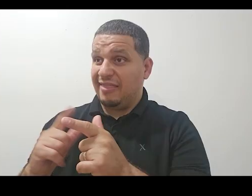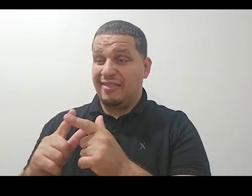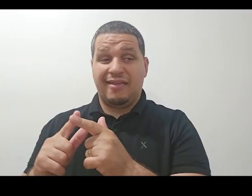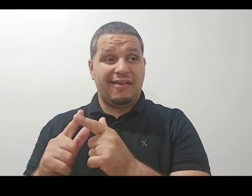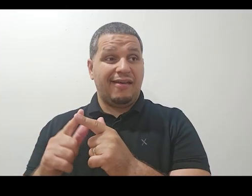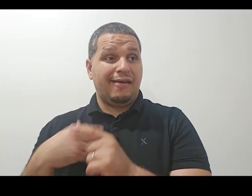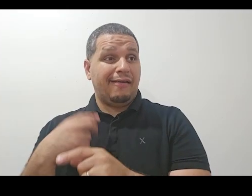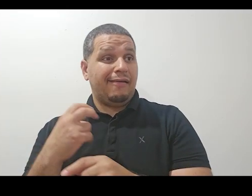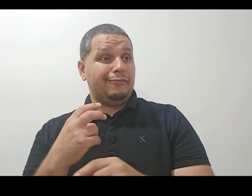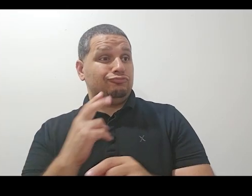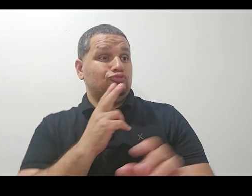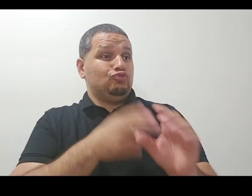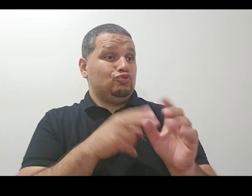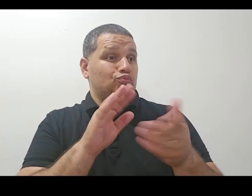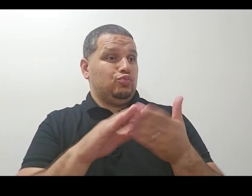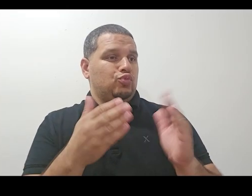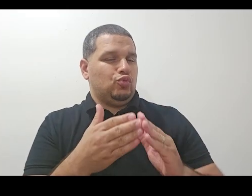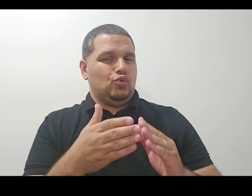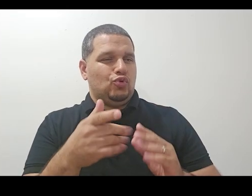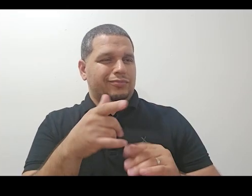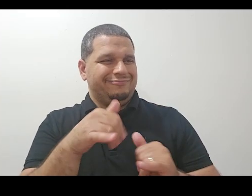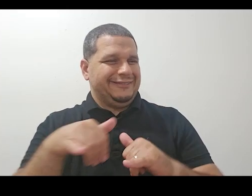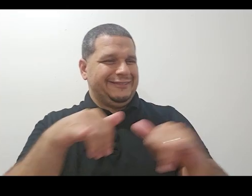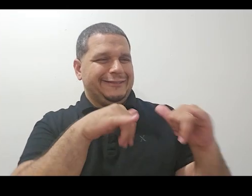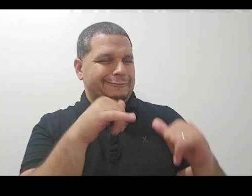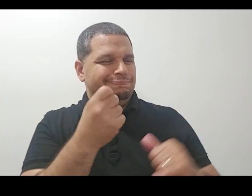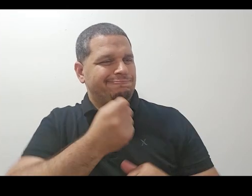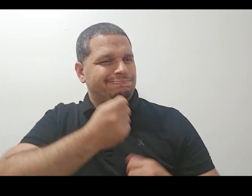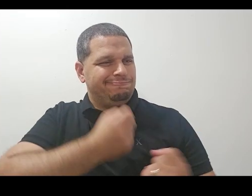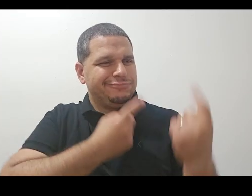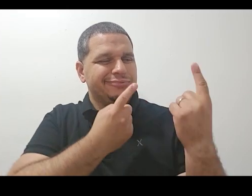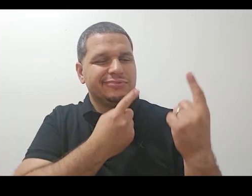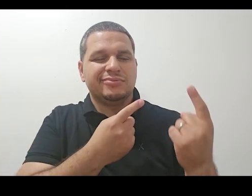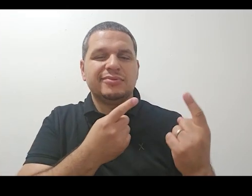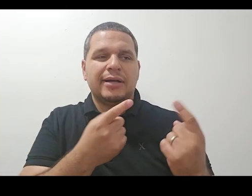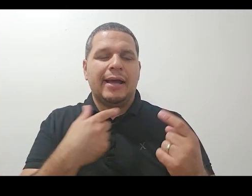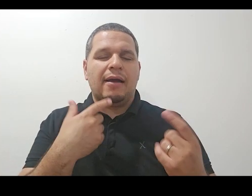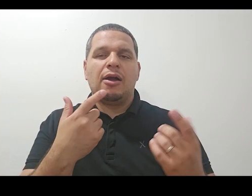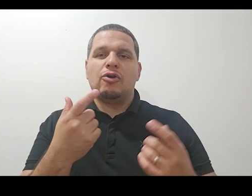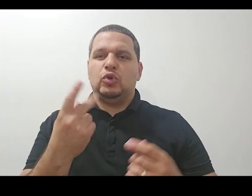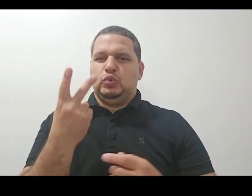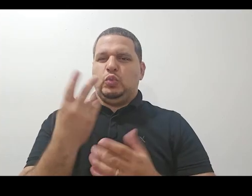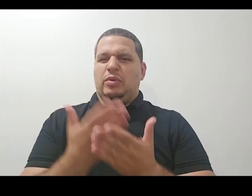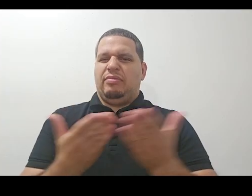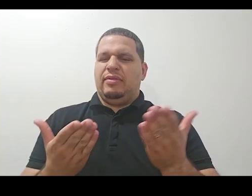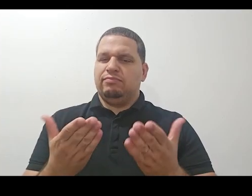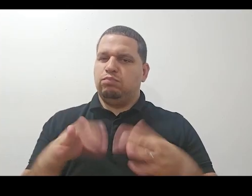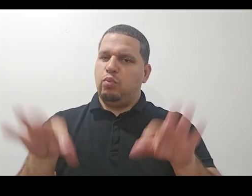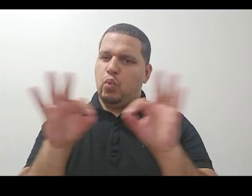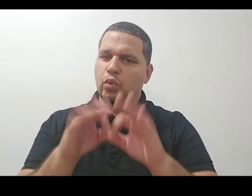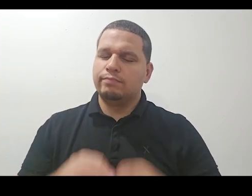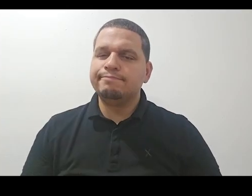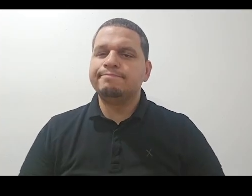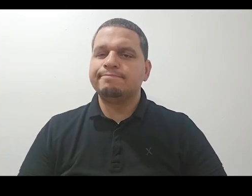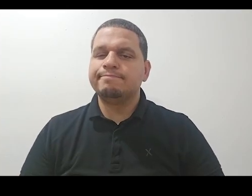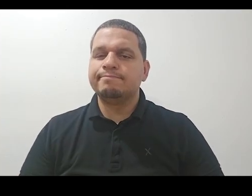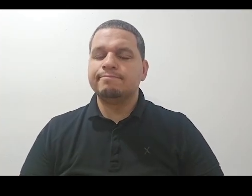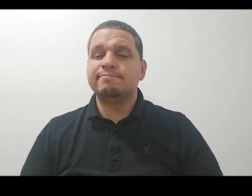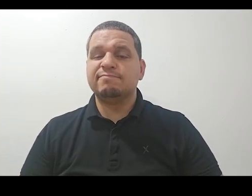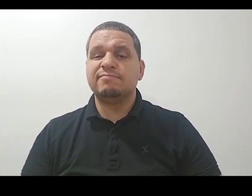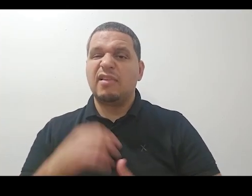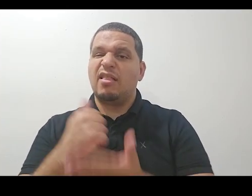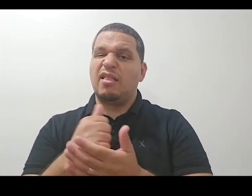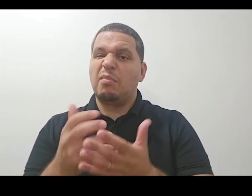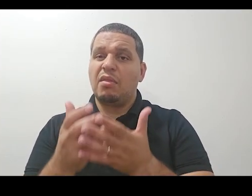about it because they can also relate and stuff like that. So stuff like that, yeah, just those two things mostly help a